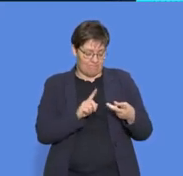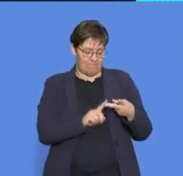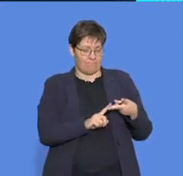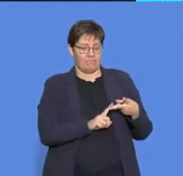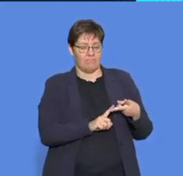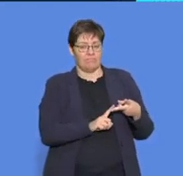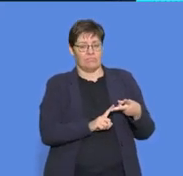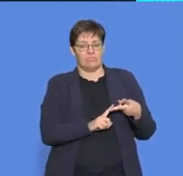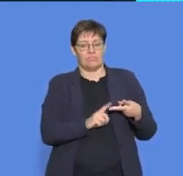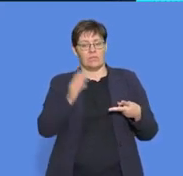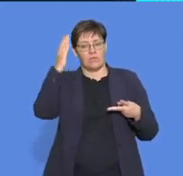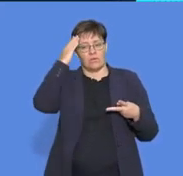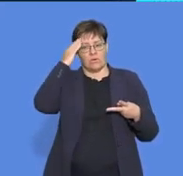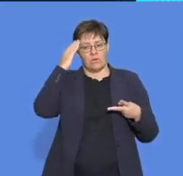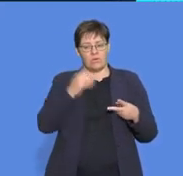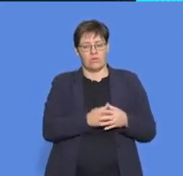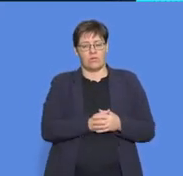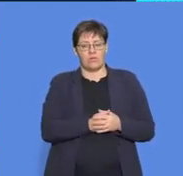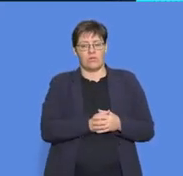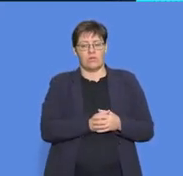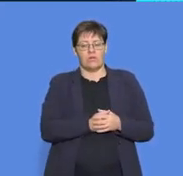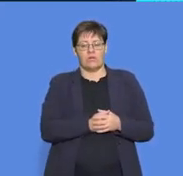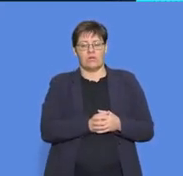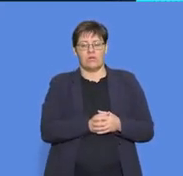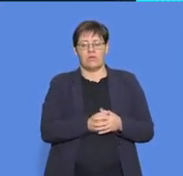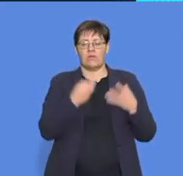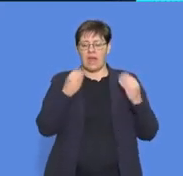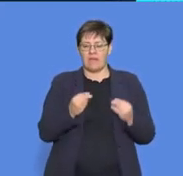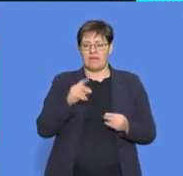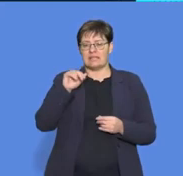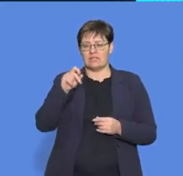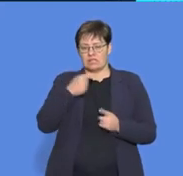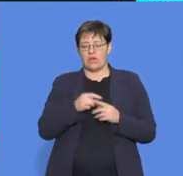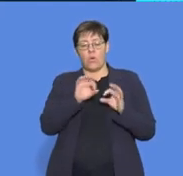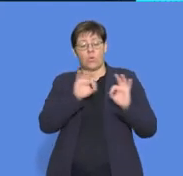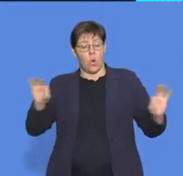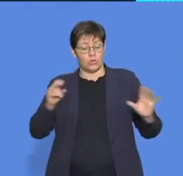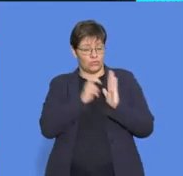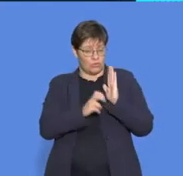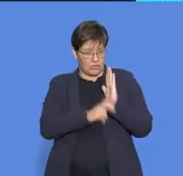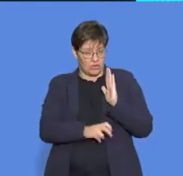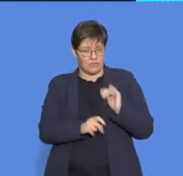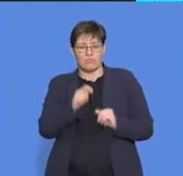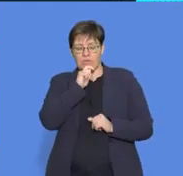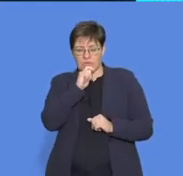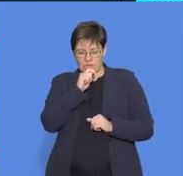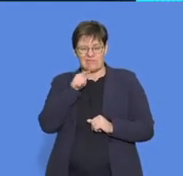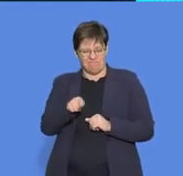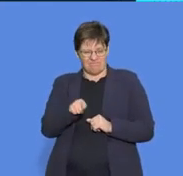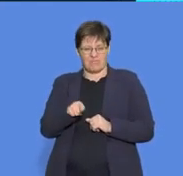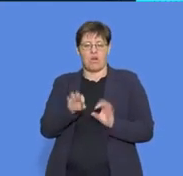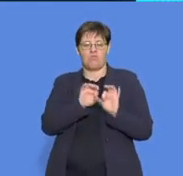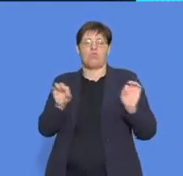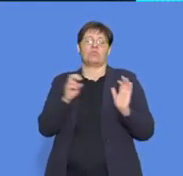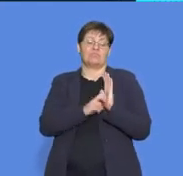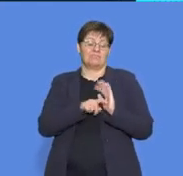that one. We do know the tan chord theorem, and because we have a tangent and a chord, we're probably going